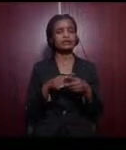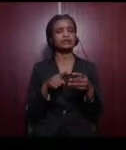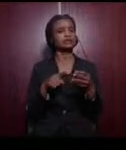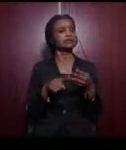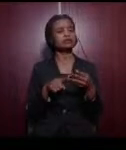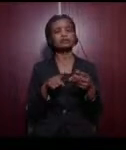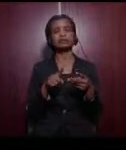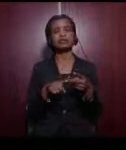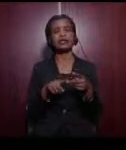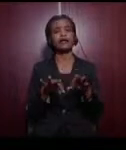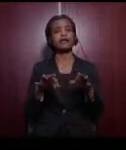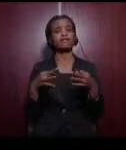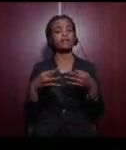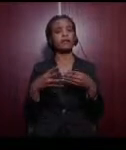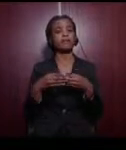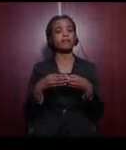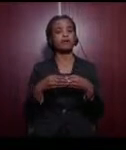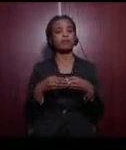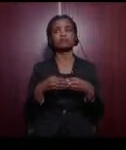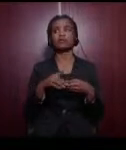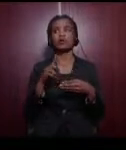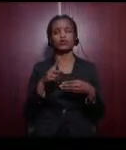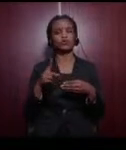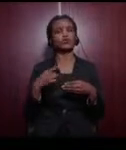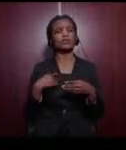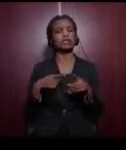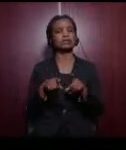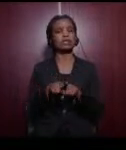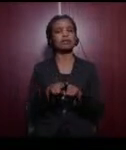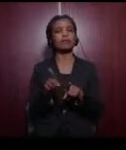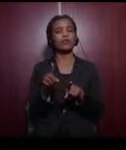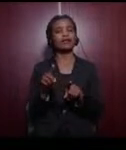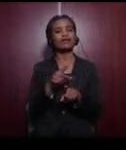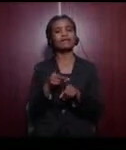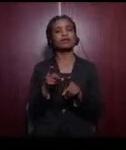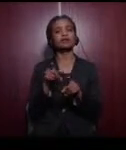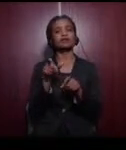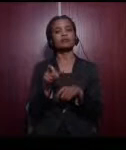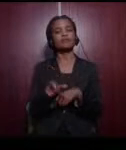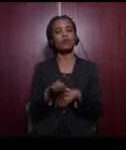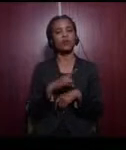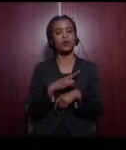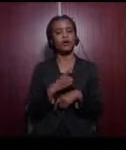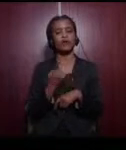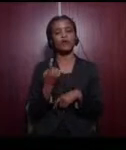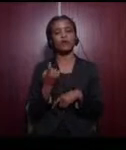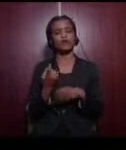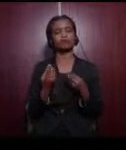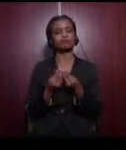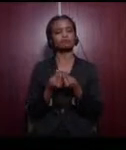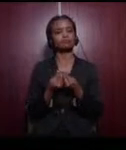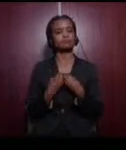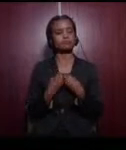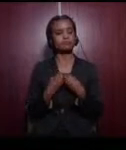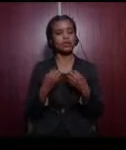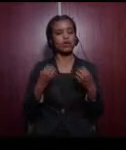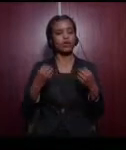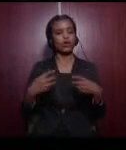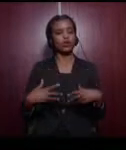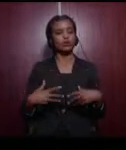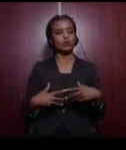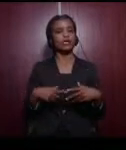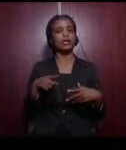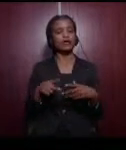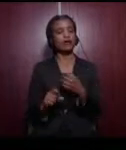also a victim of one of the people who lost our properties due to one of the disasters that